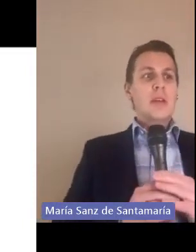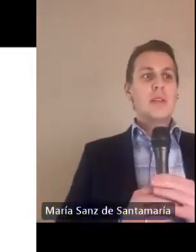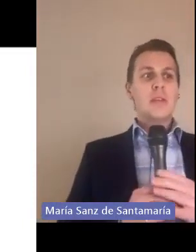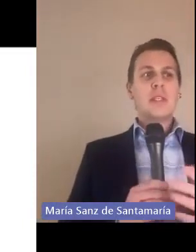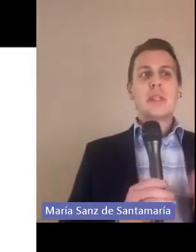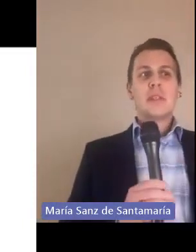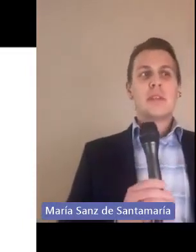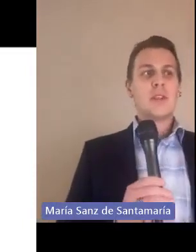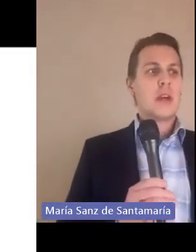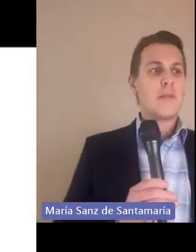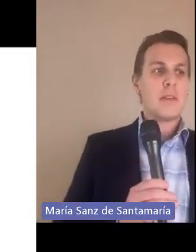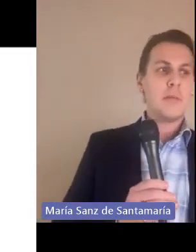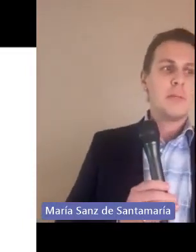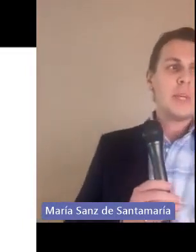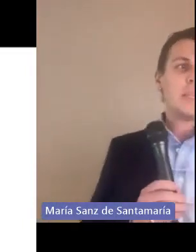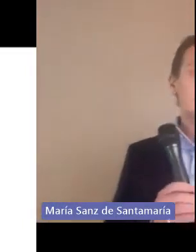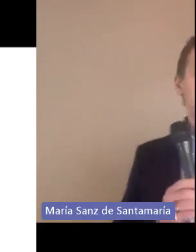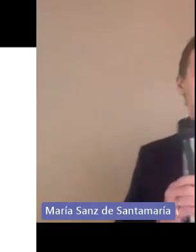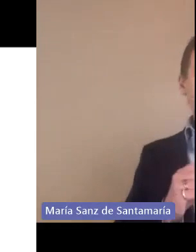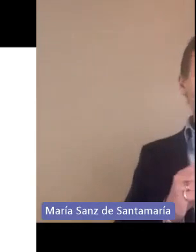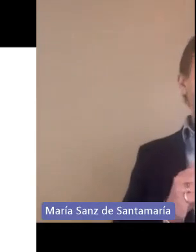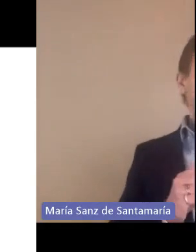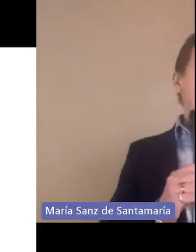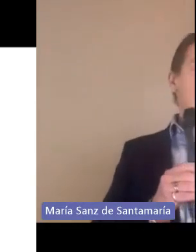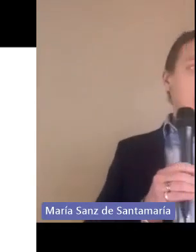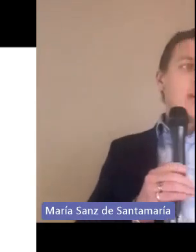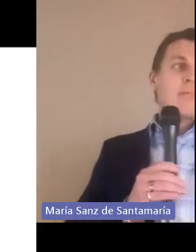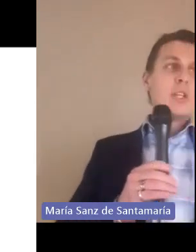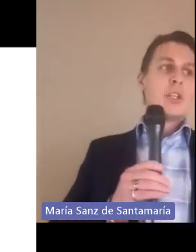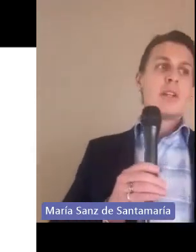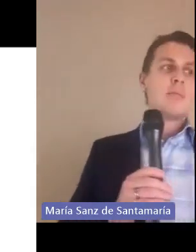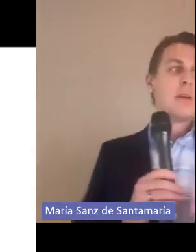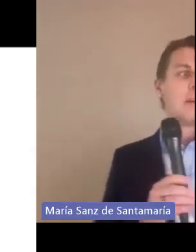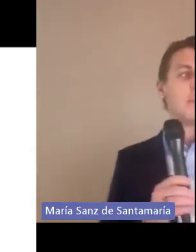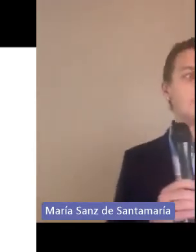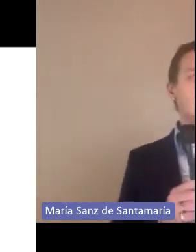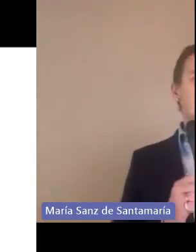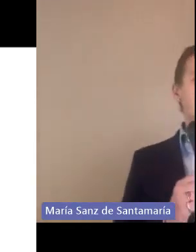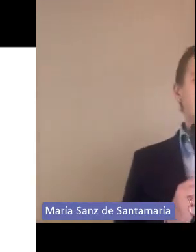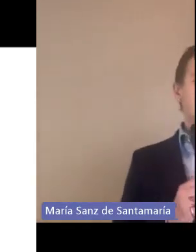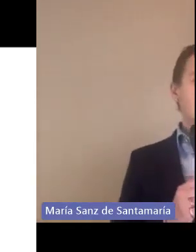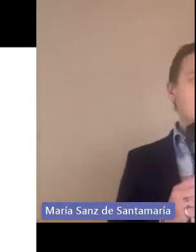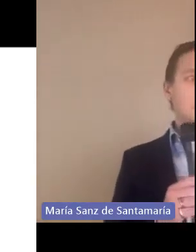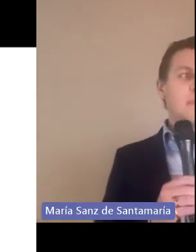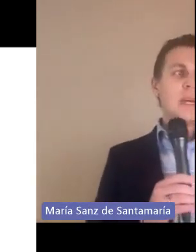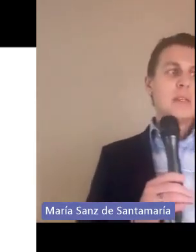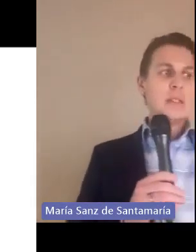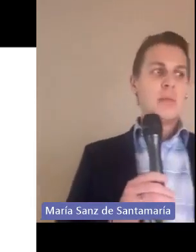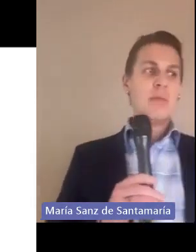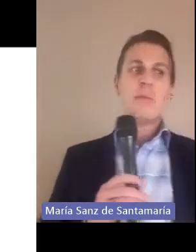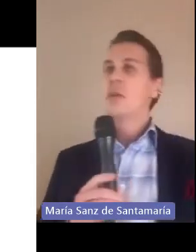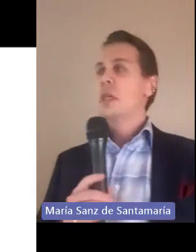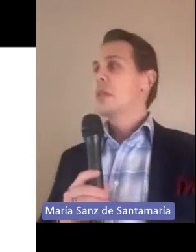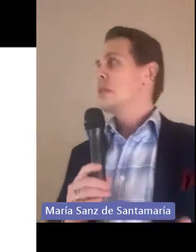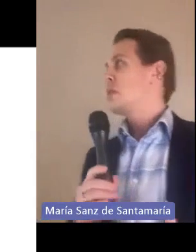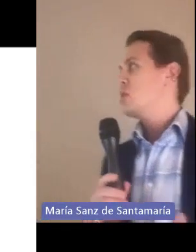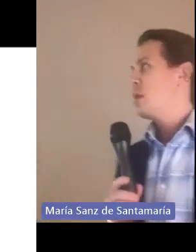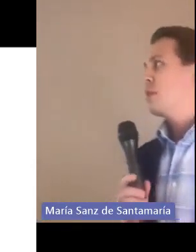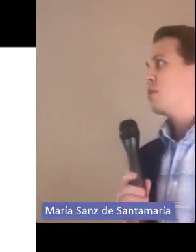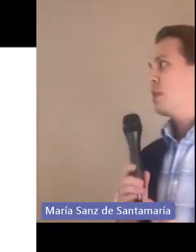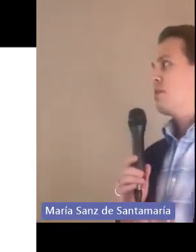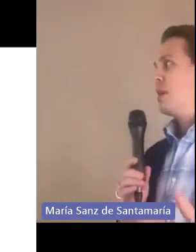Forum. So this is a drawing from the 18th century that talks about how there's really no interstitial space between